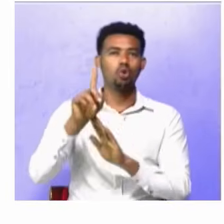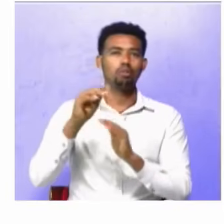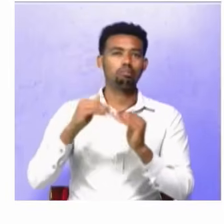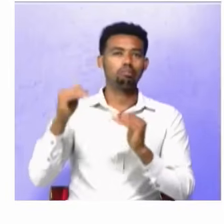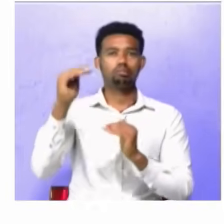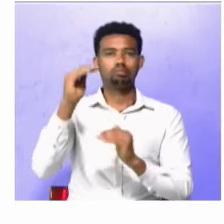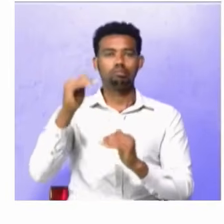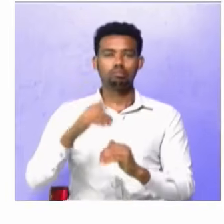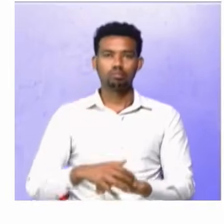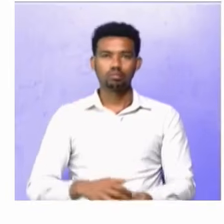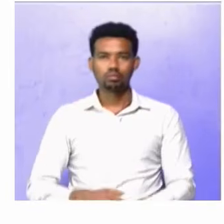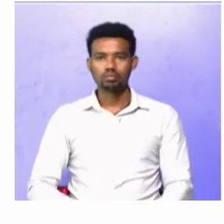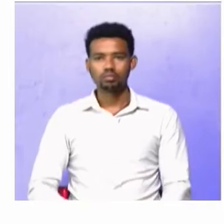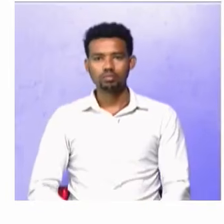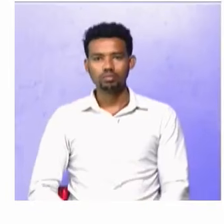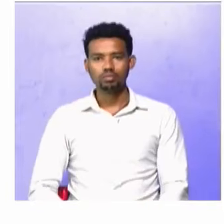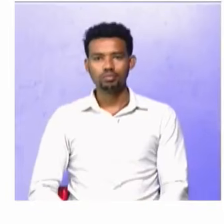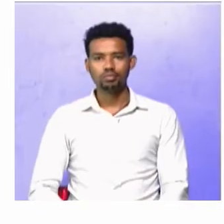Here is Zan.